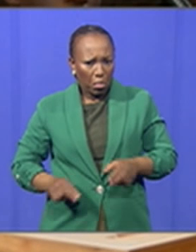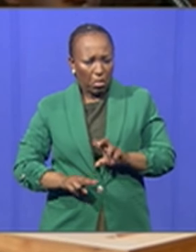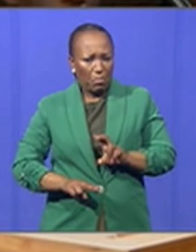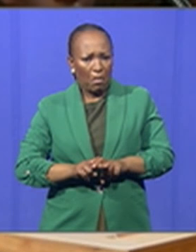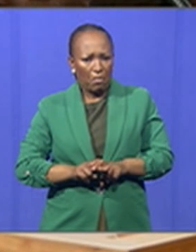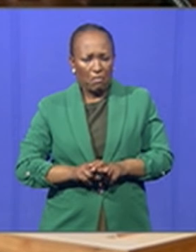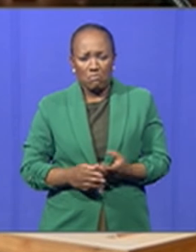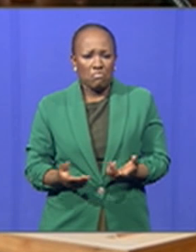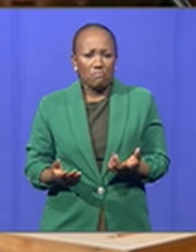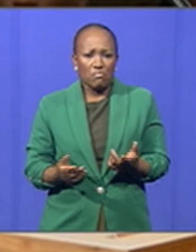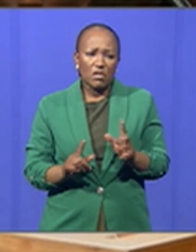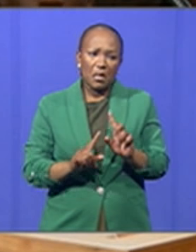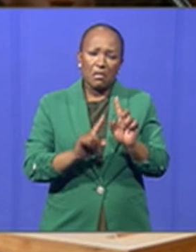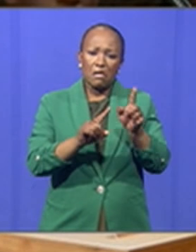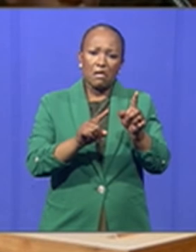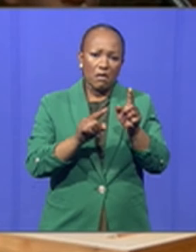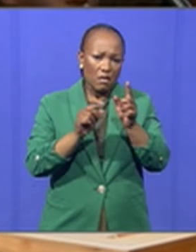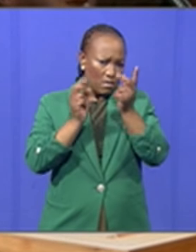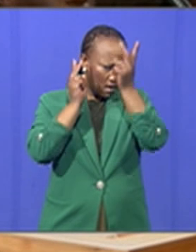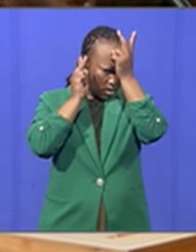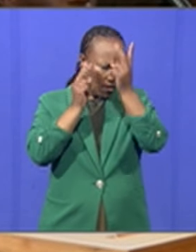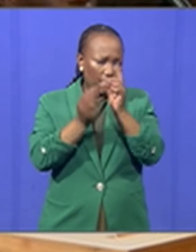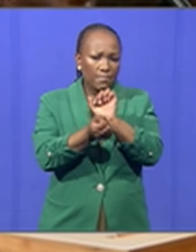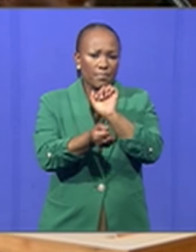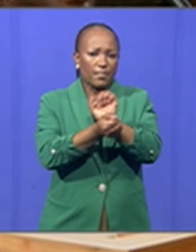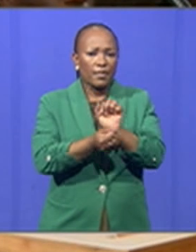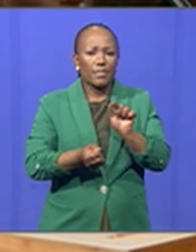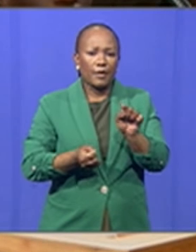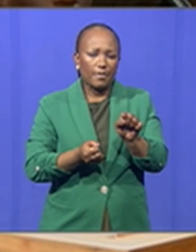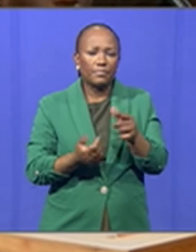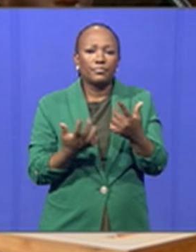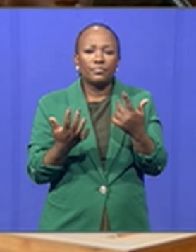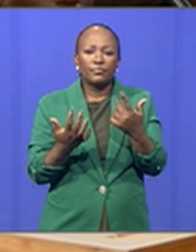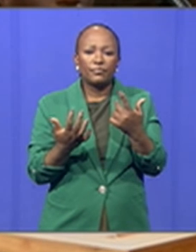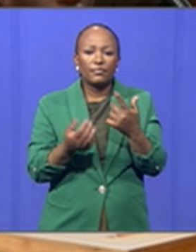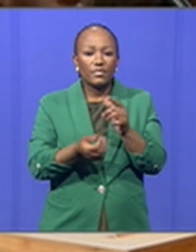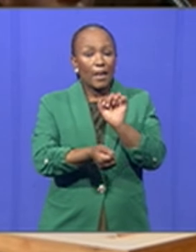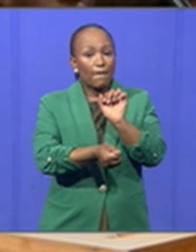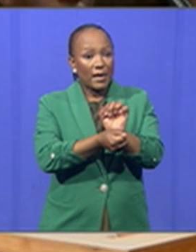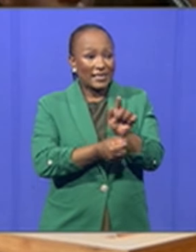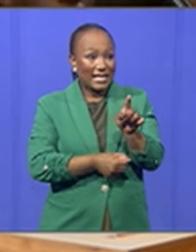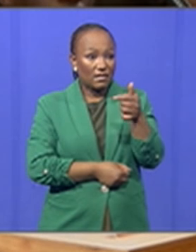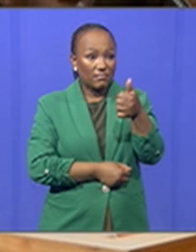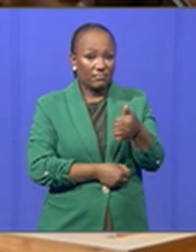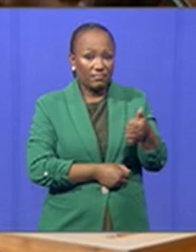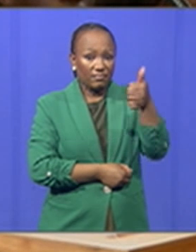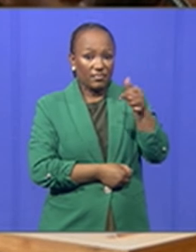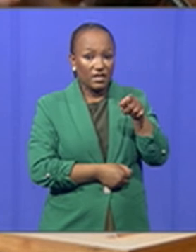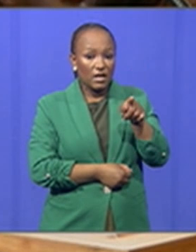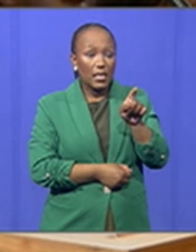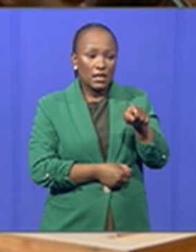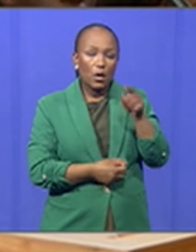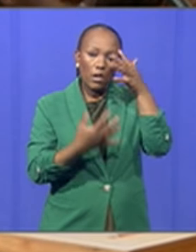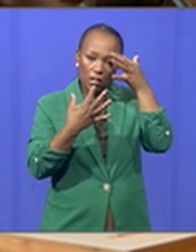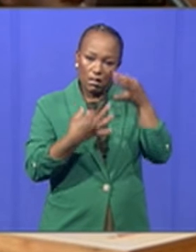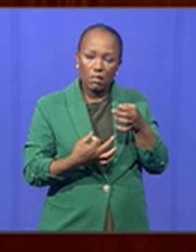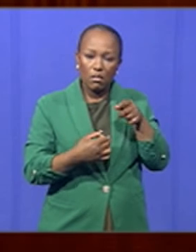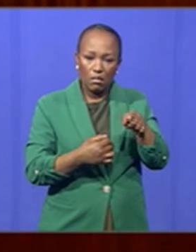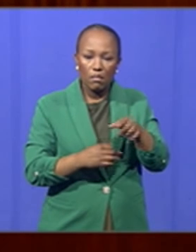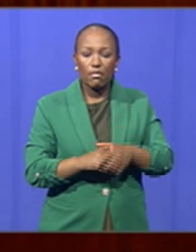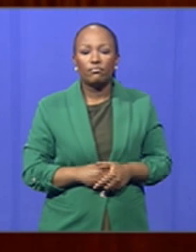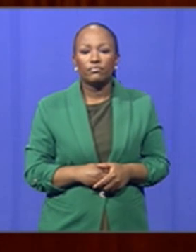they go to the prison and let the prison authorities make that determination, Your